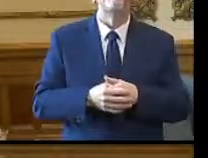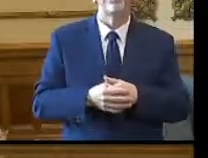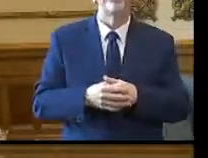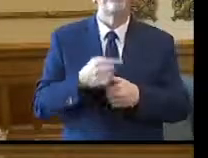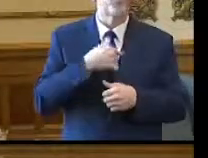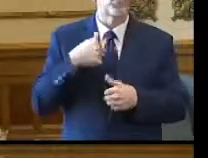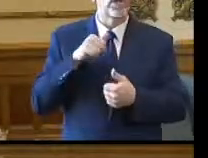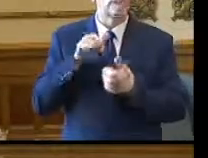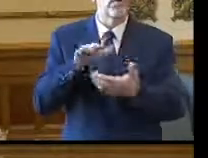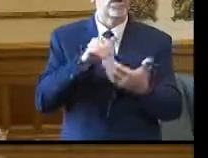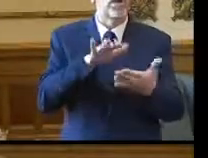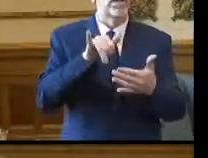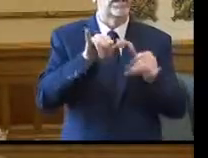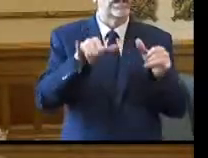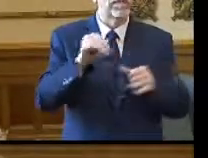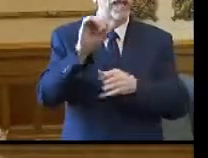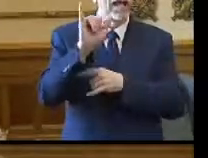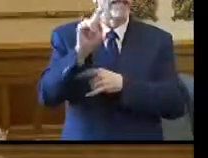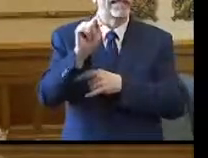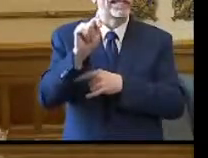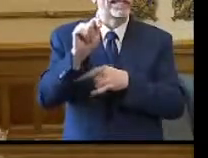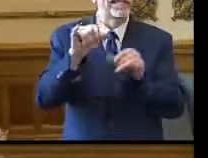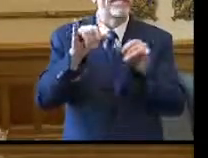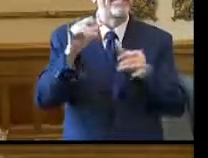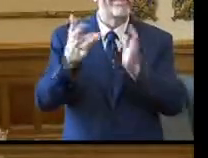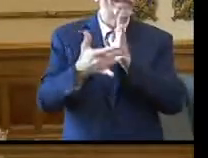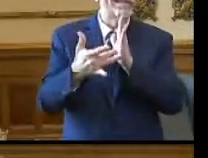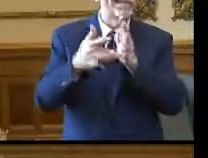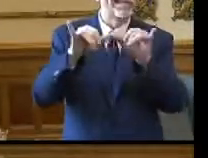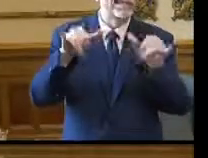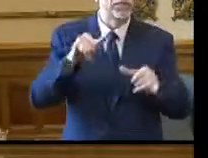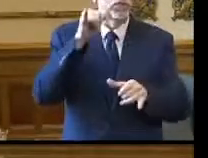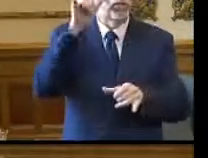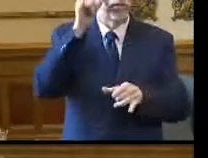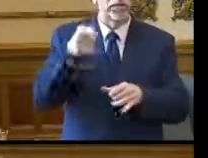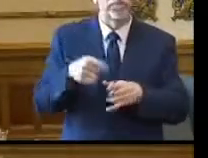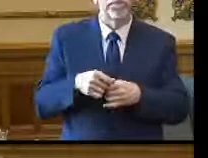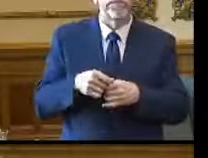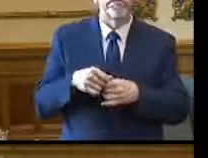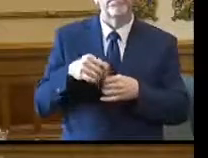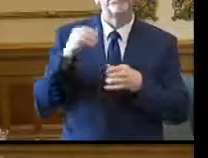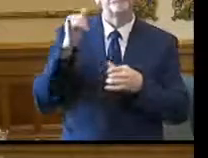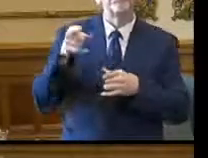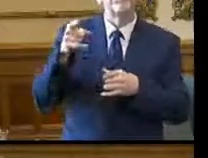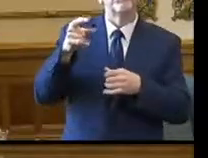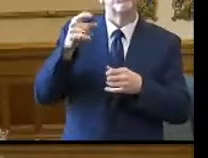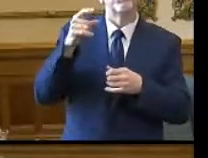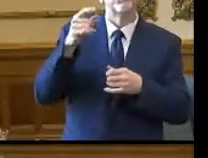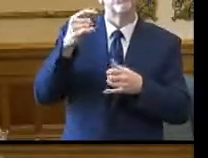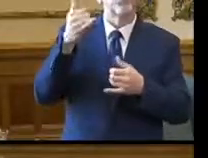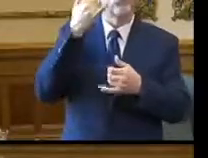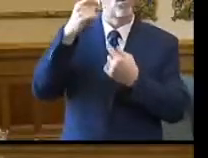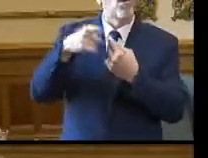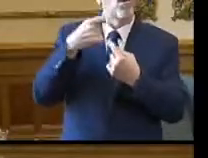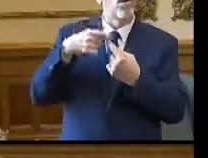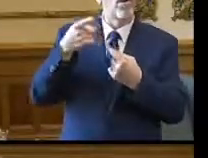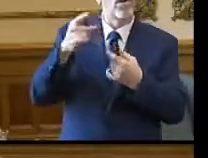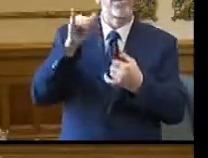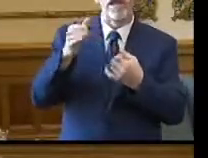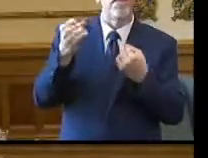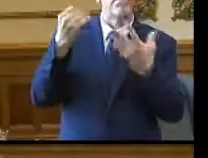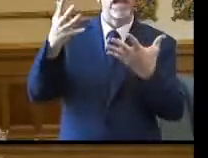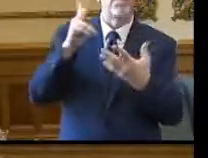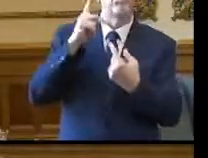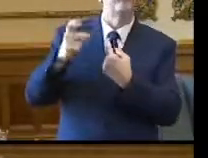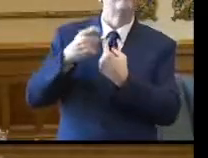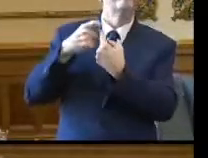those systems and IT issues on yesterday. As it relates to calls generally, the unprecedented volume of